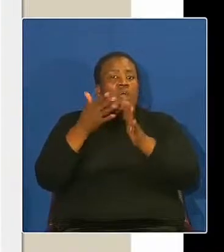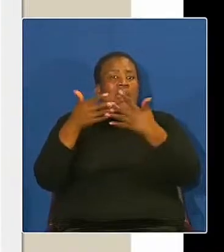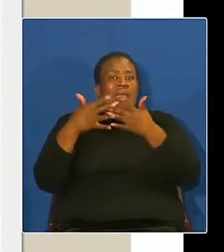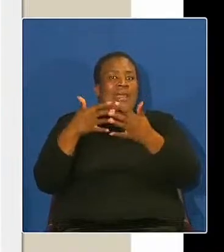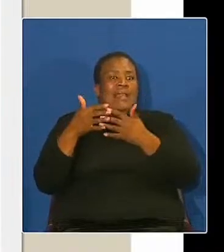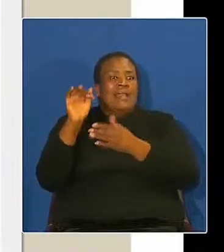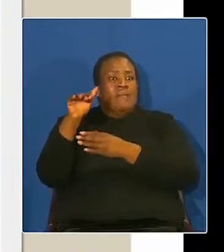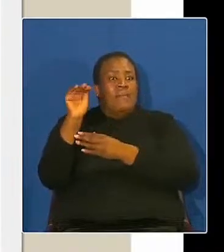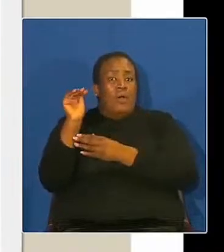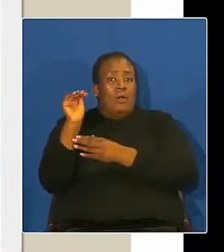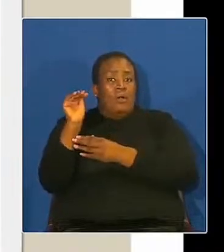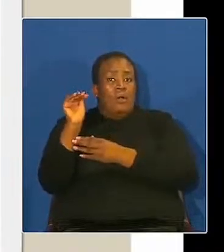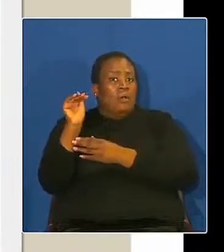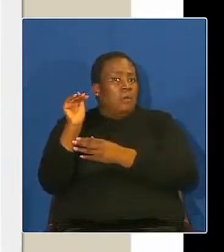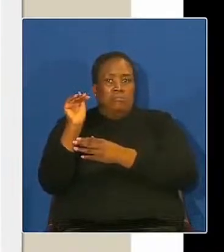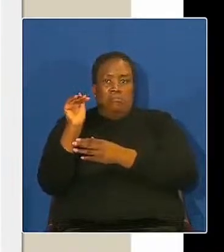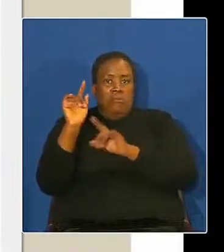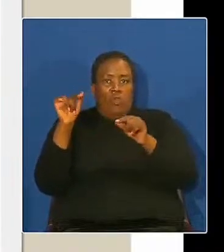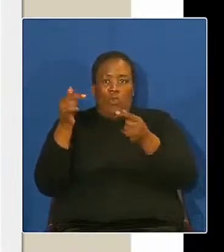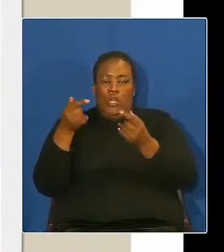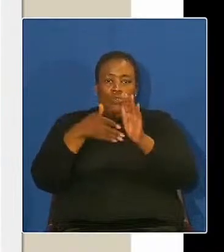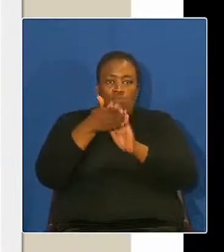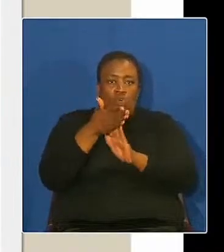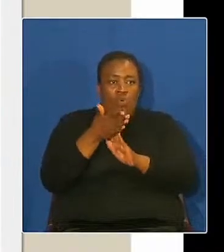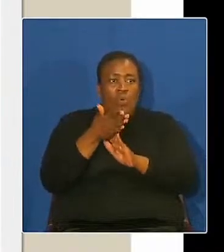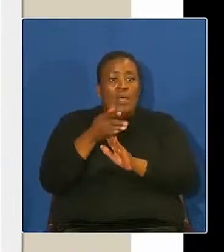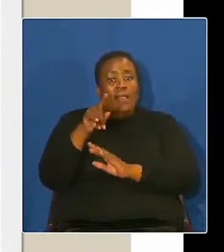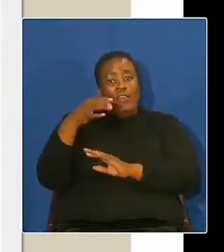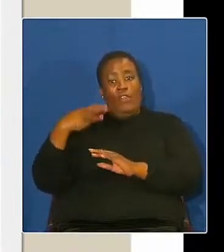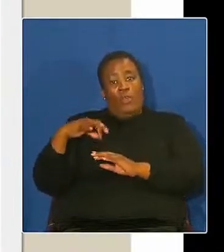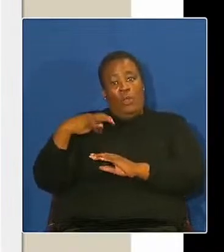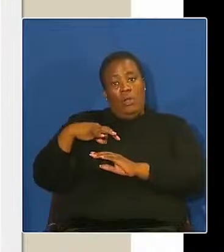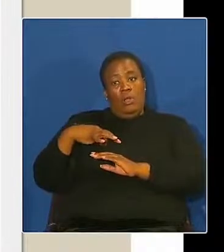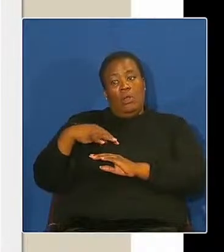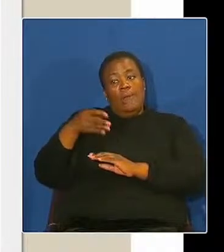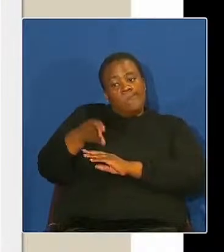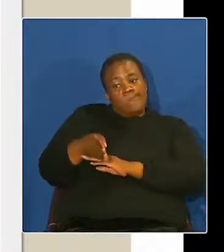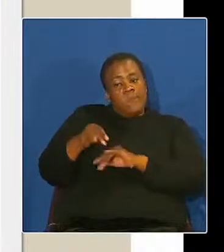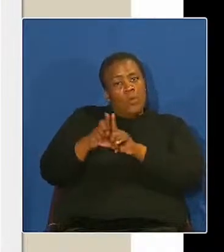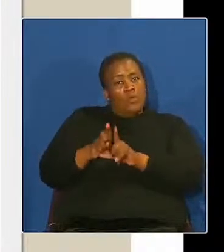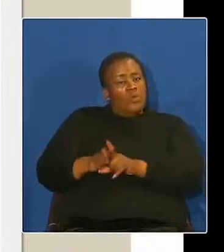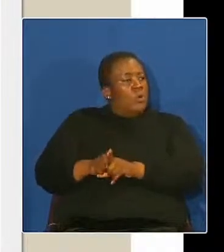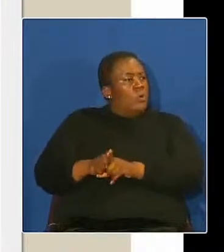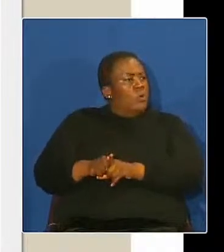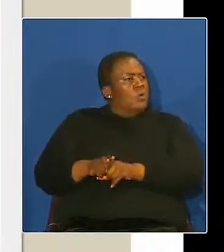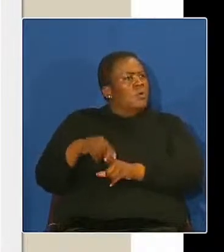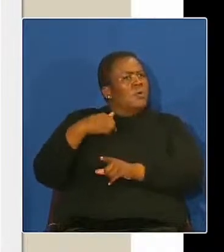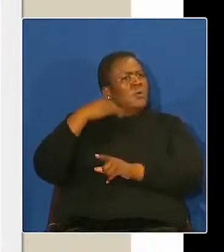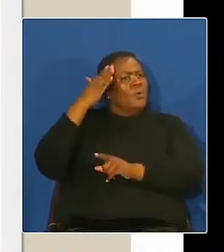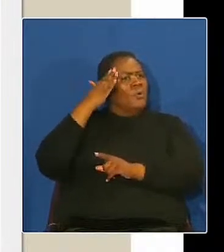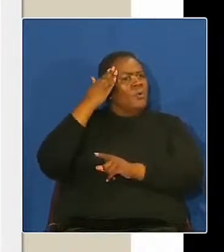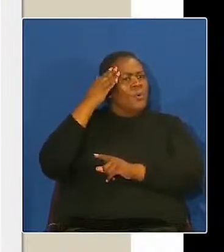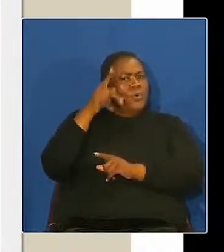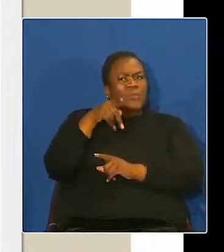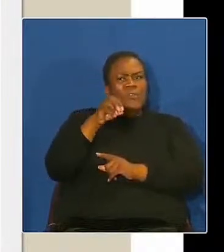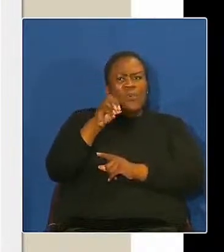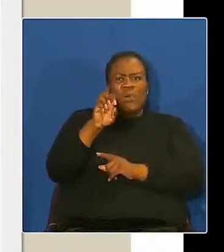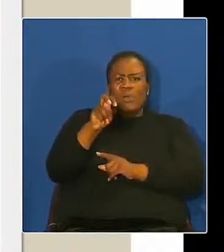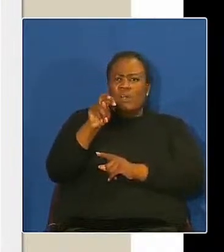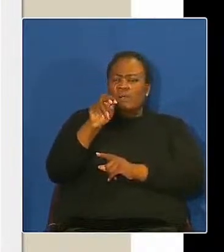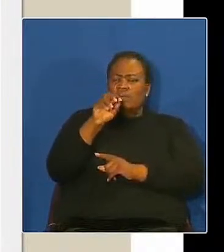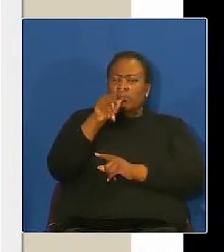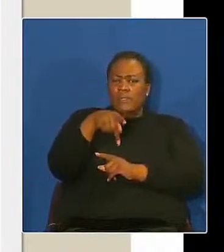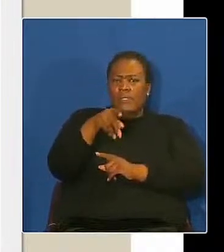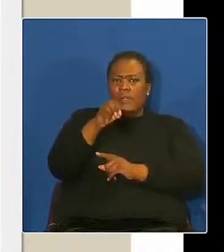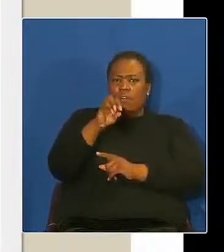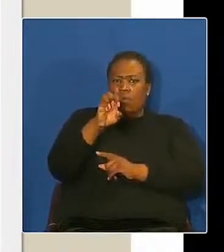girl is also here. Then it continues. Do you know what the Phoenix saga